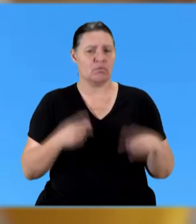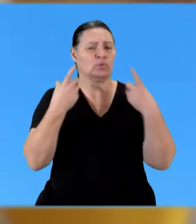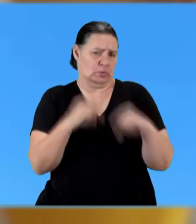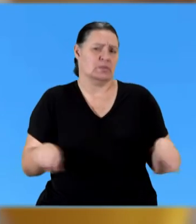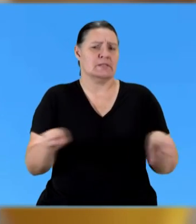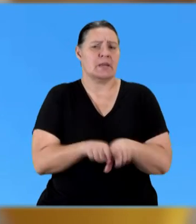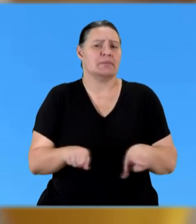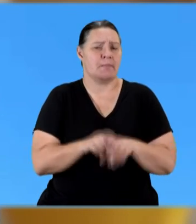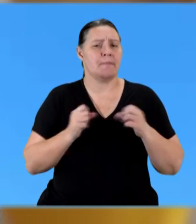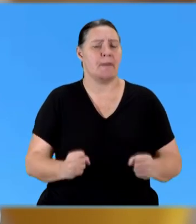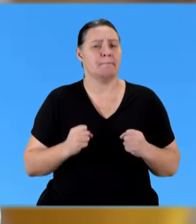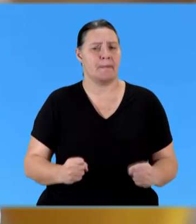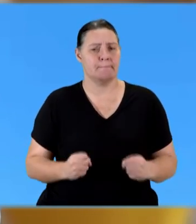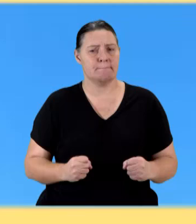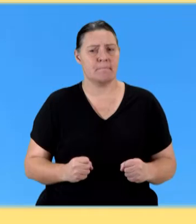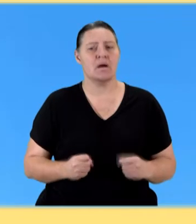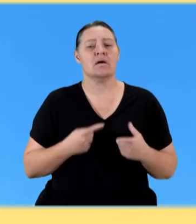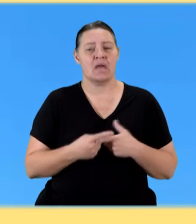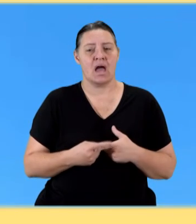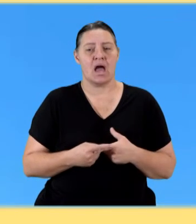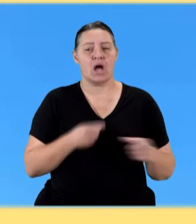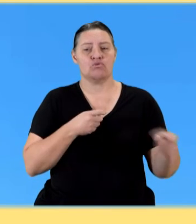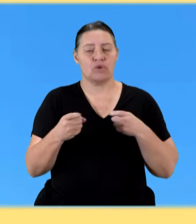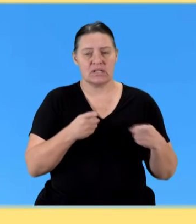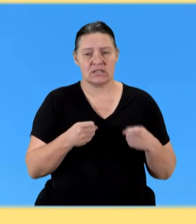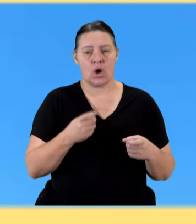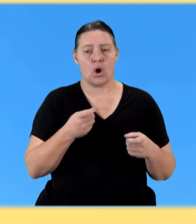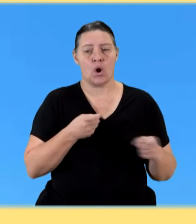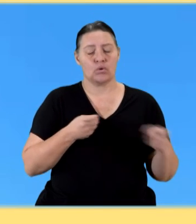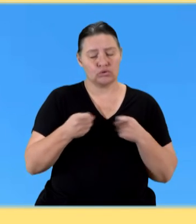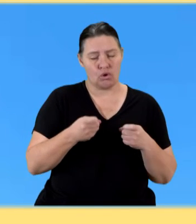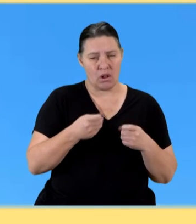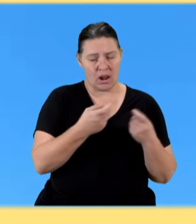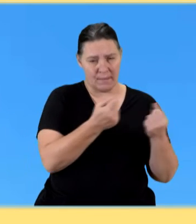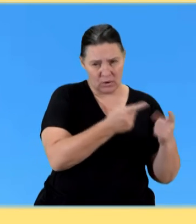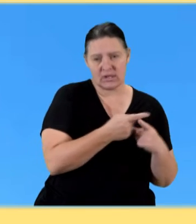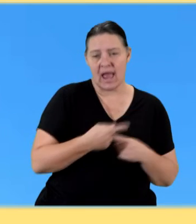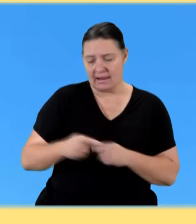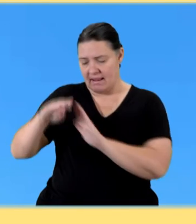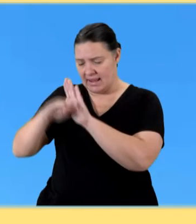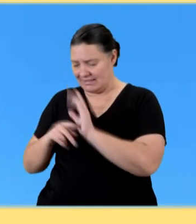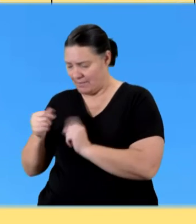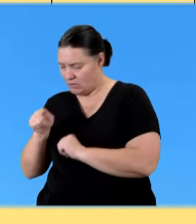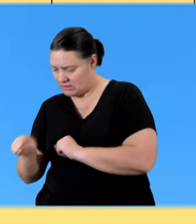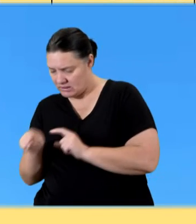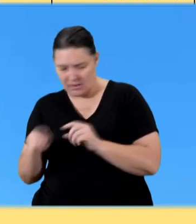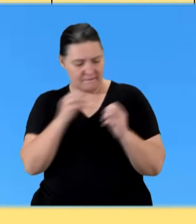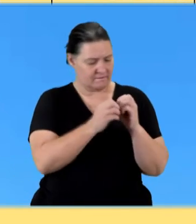same again, correcting the creditors control amount as well as the correct list of